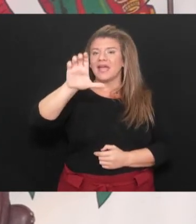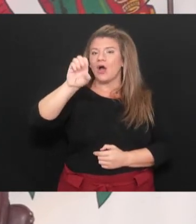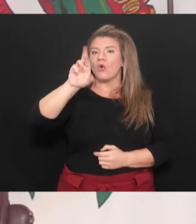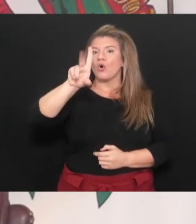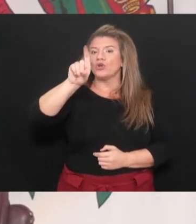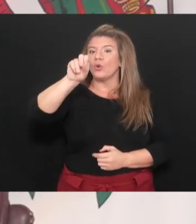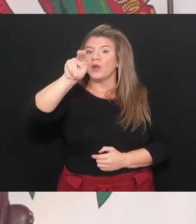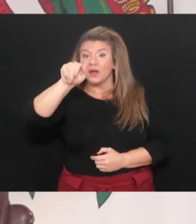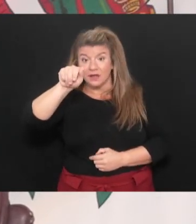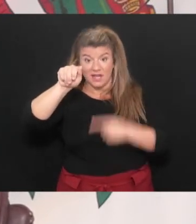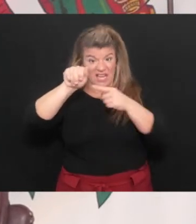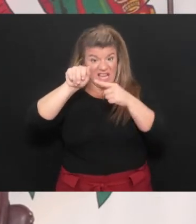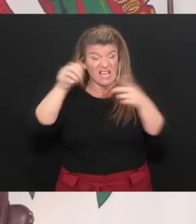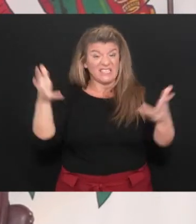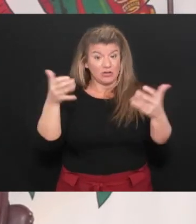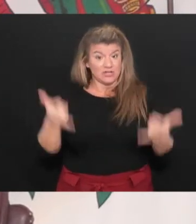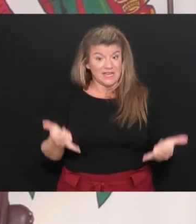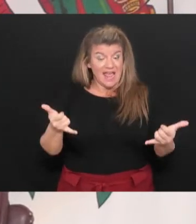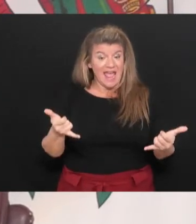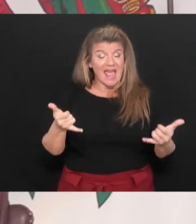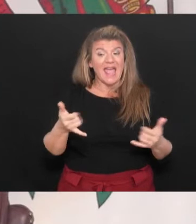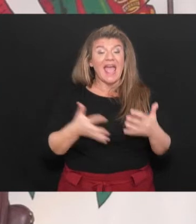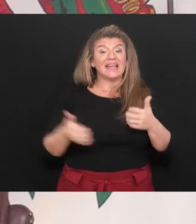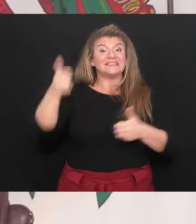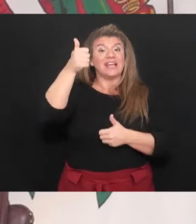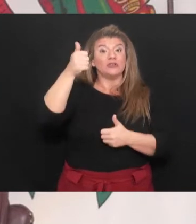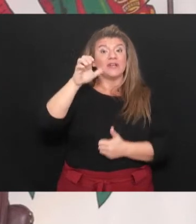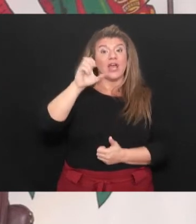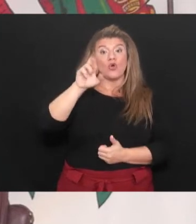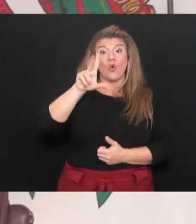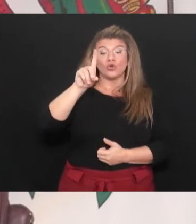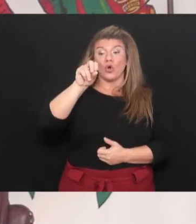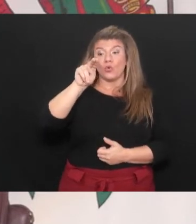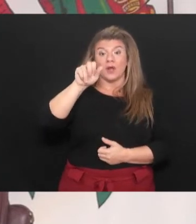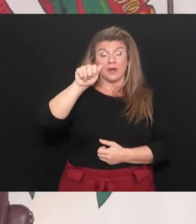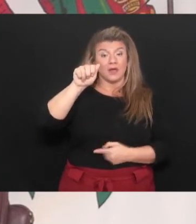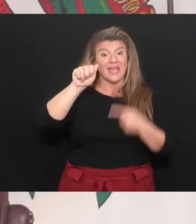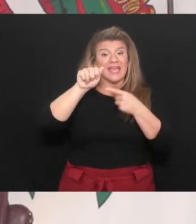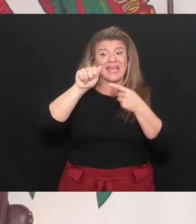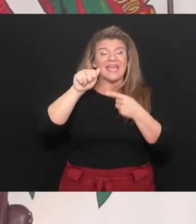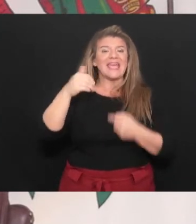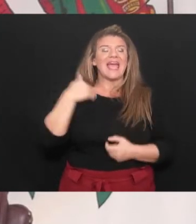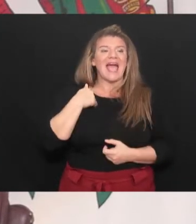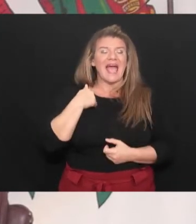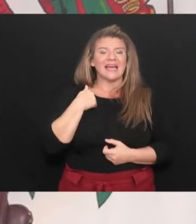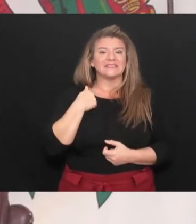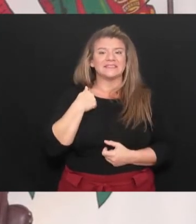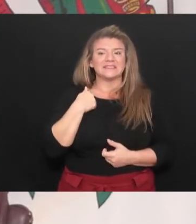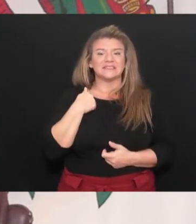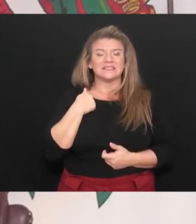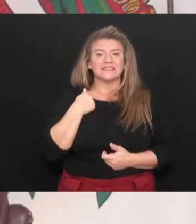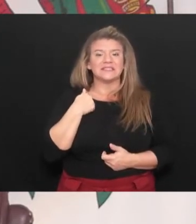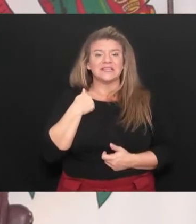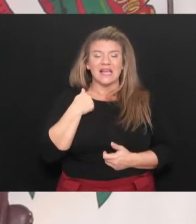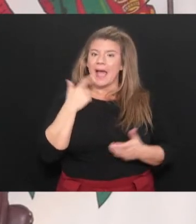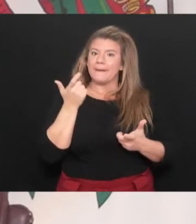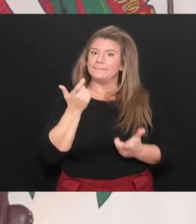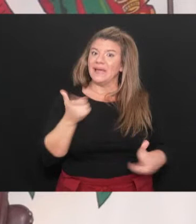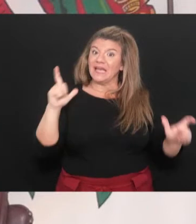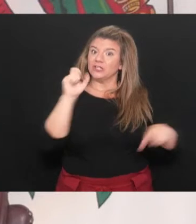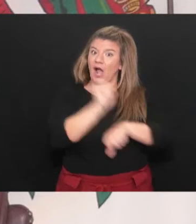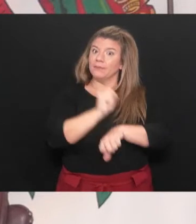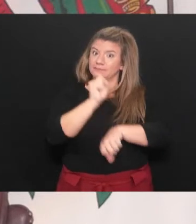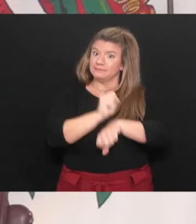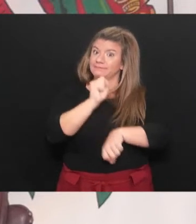us today. And Secretary Cardona, has a daunting task